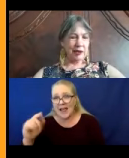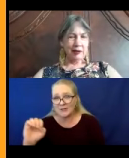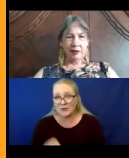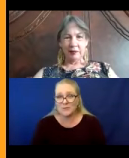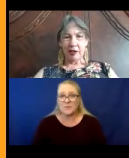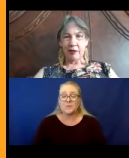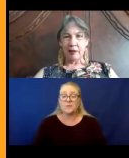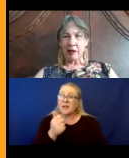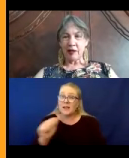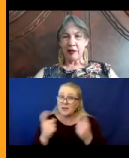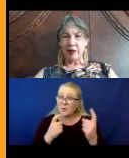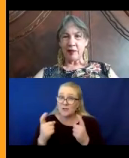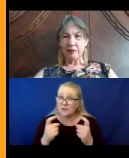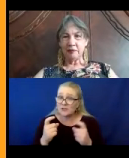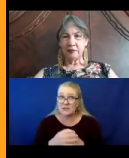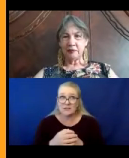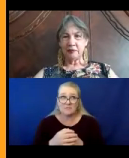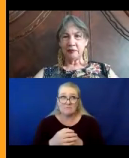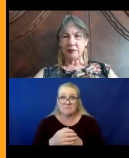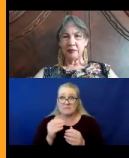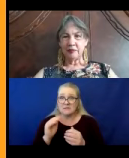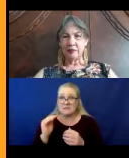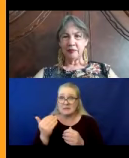Any questions? I think we're about at our time.